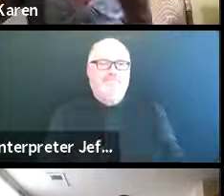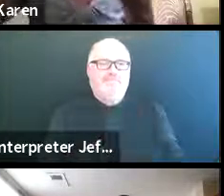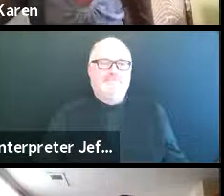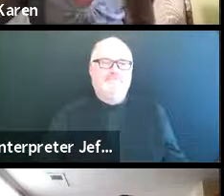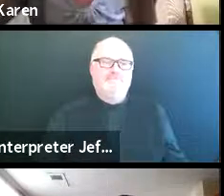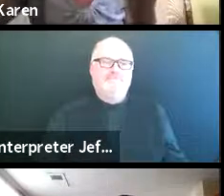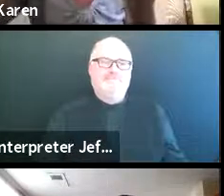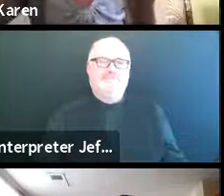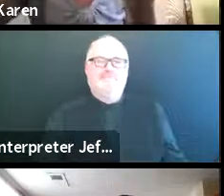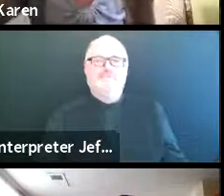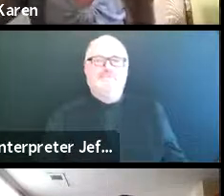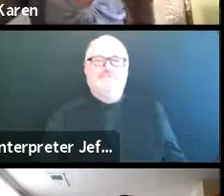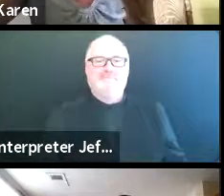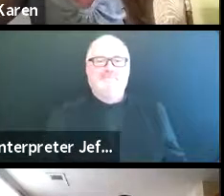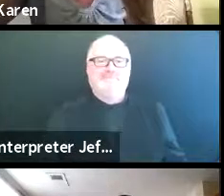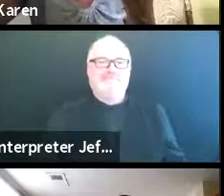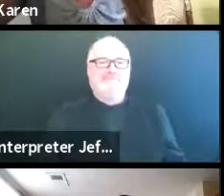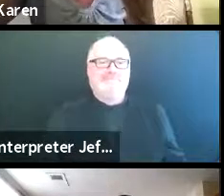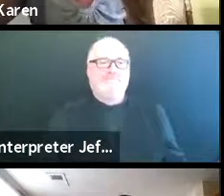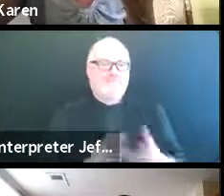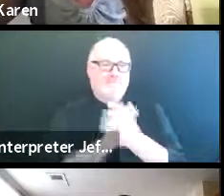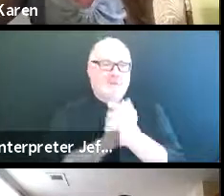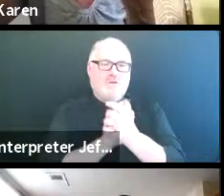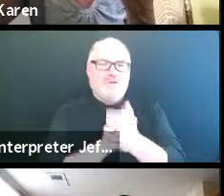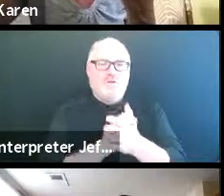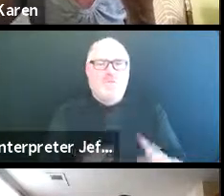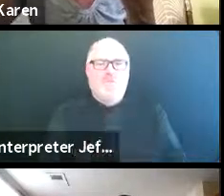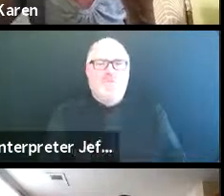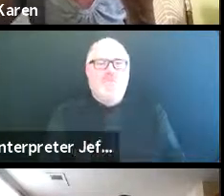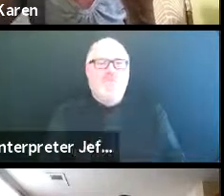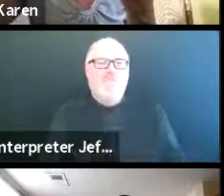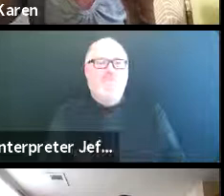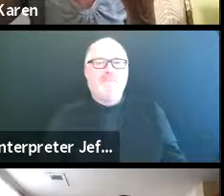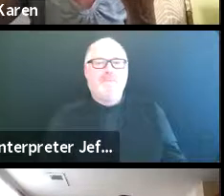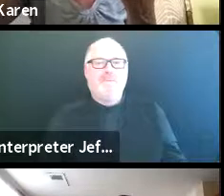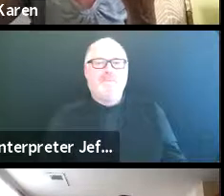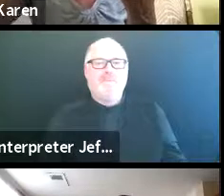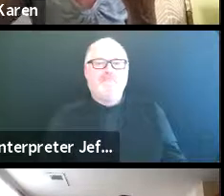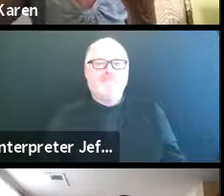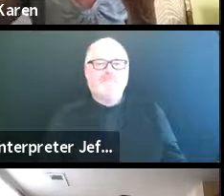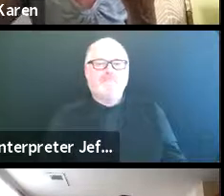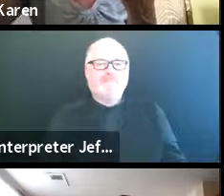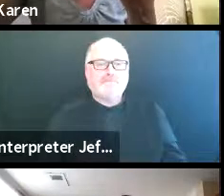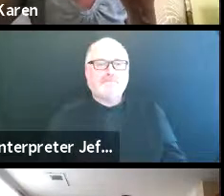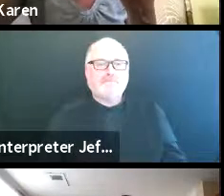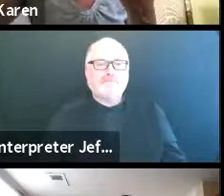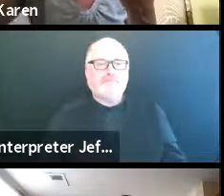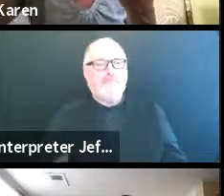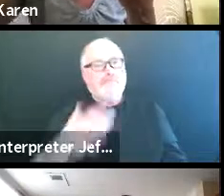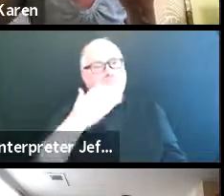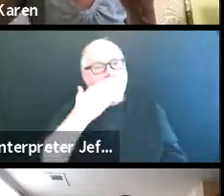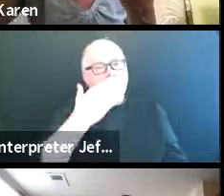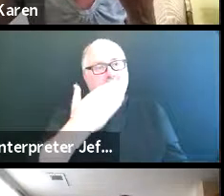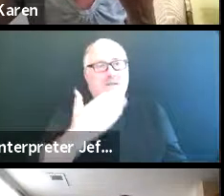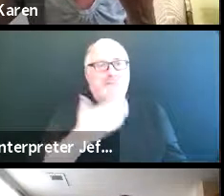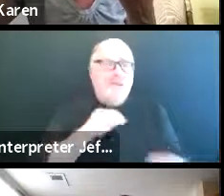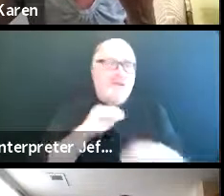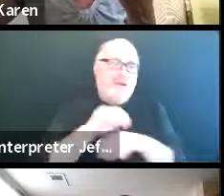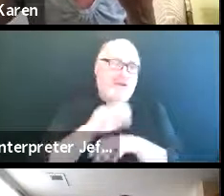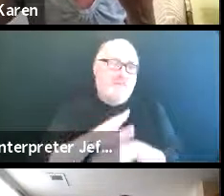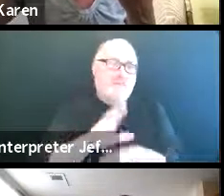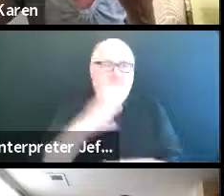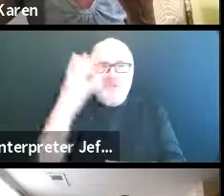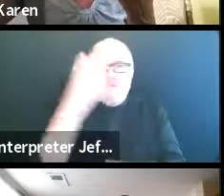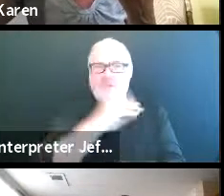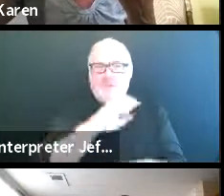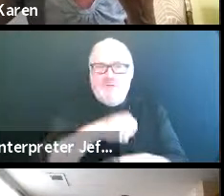Congratulations. Congratulations. I just want to thank my advisor and my beautiful fiance